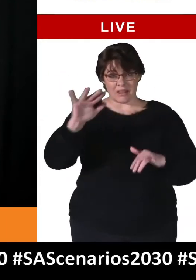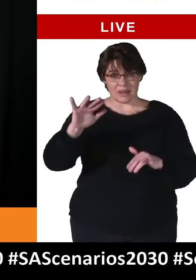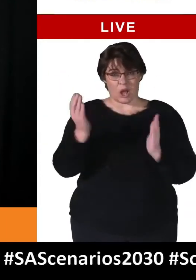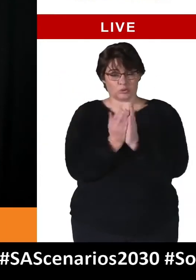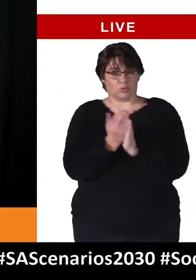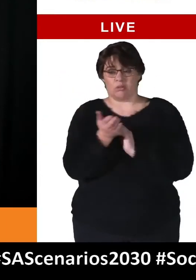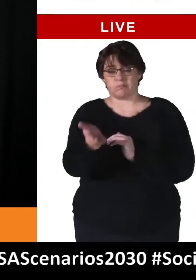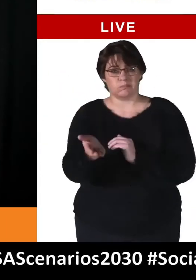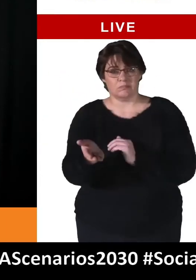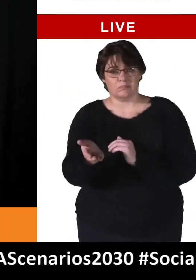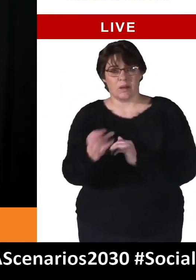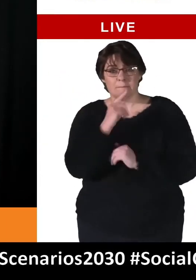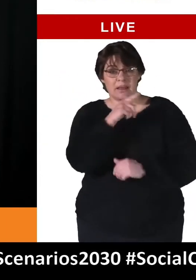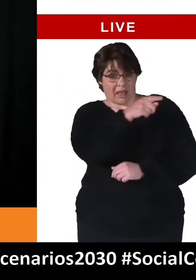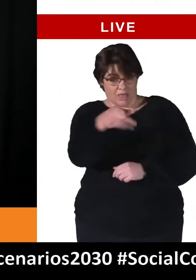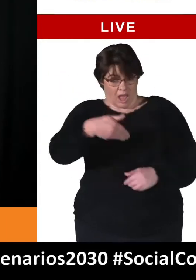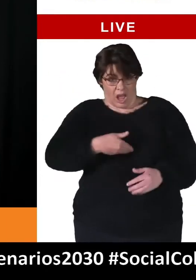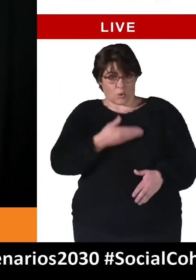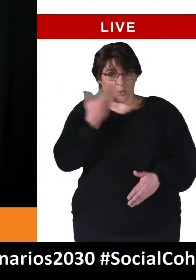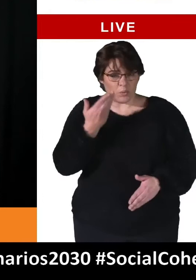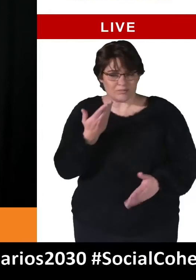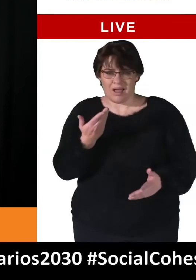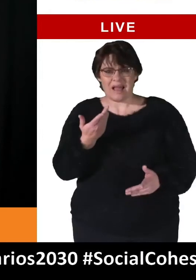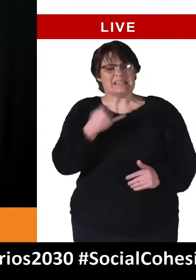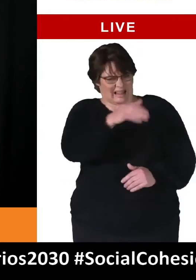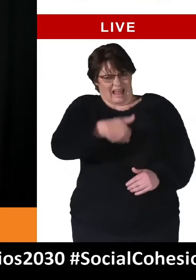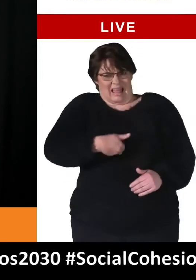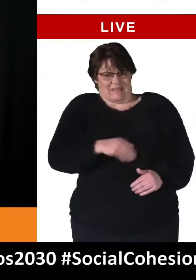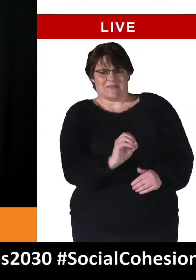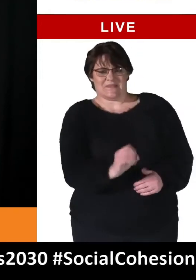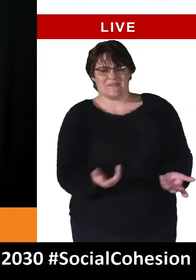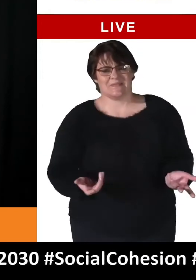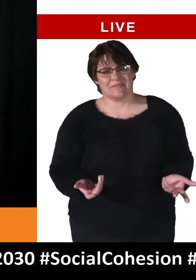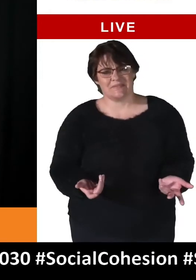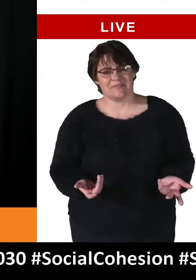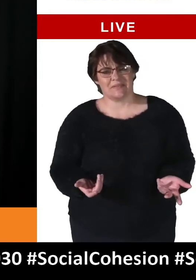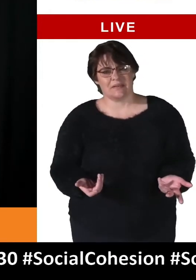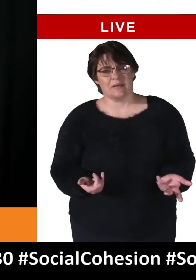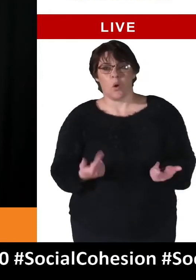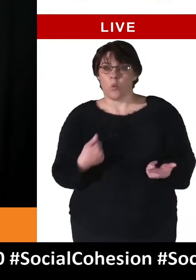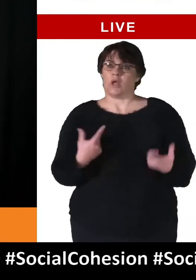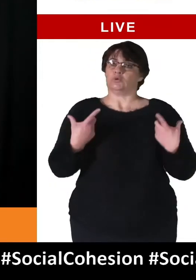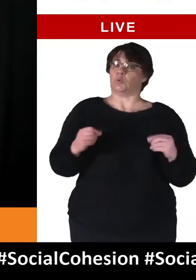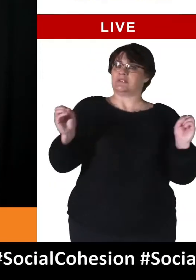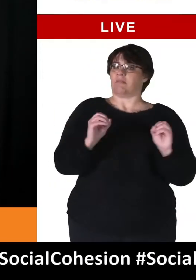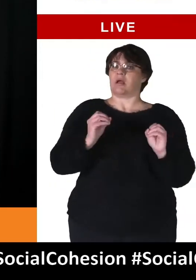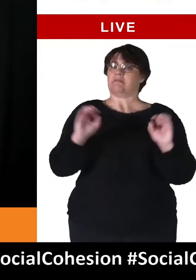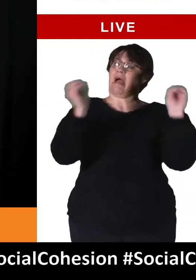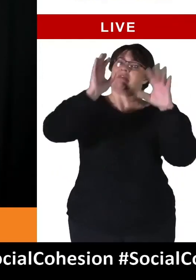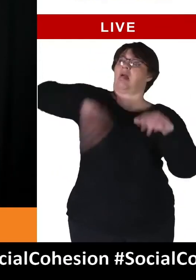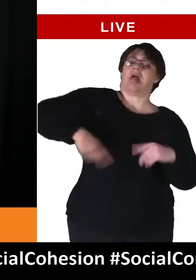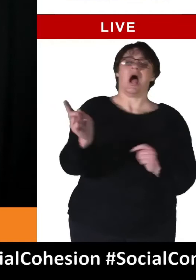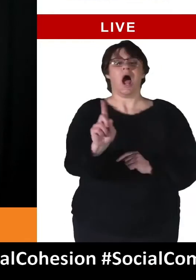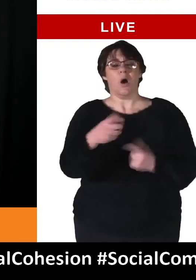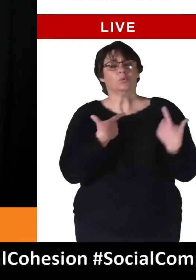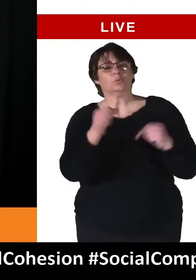It still does not lessen the hunger throughout South Africa. So it is not that we're not doing something. It is